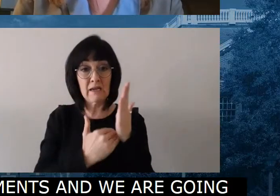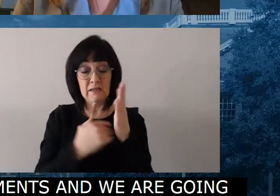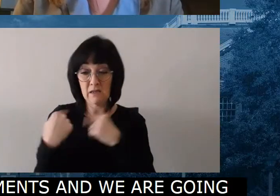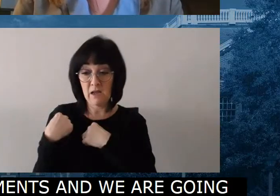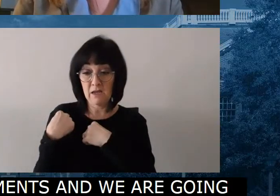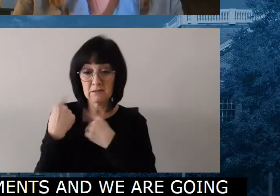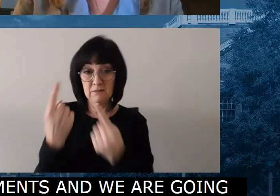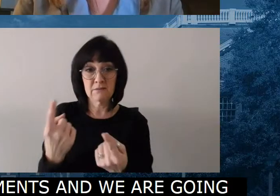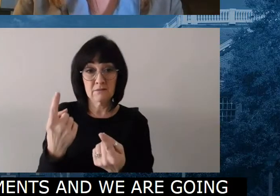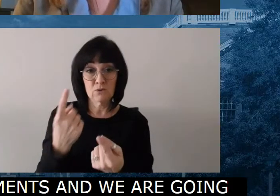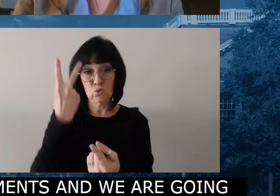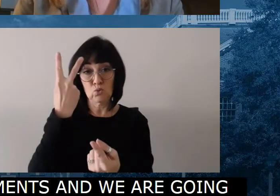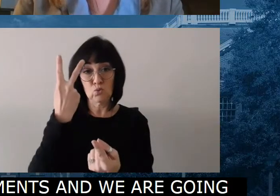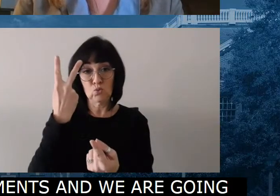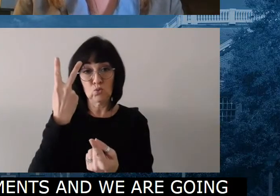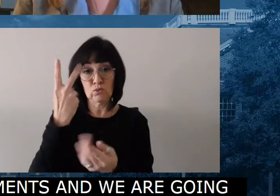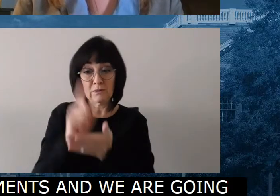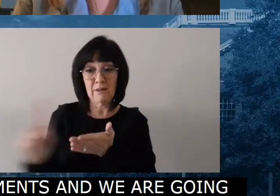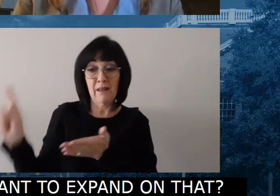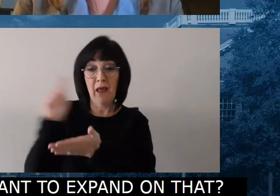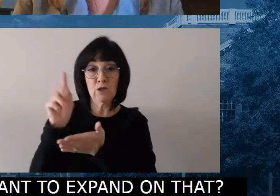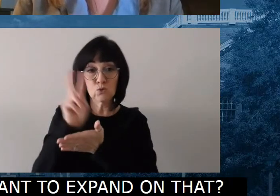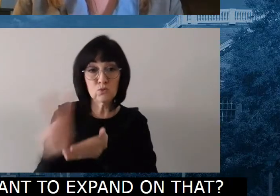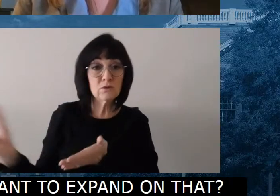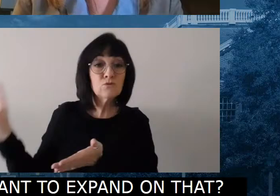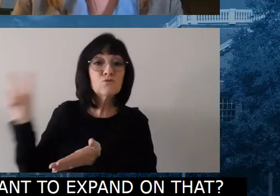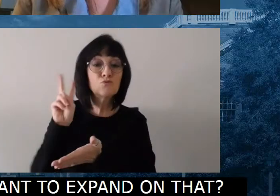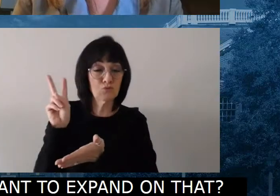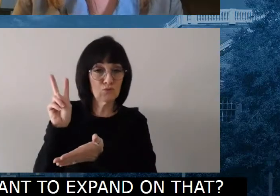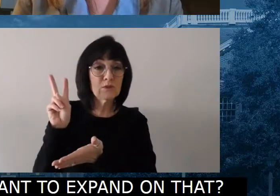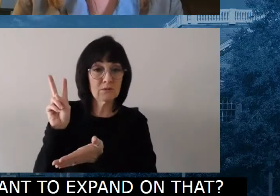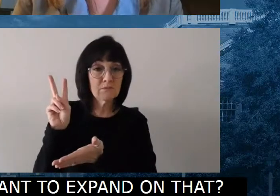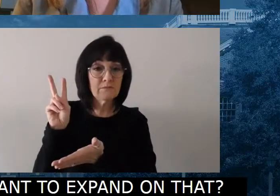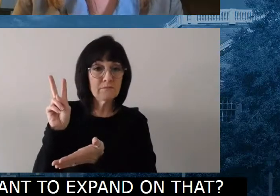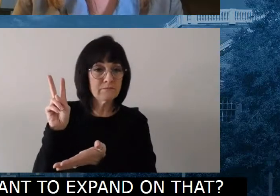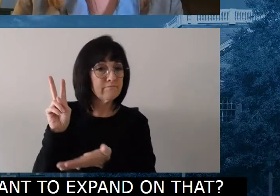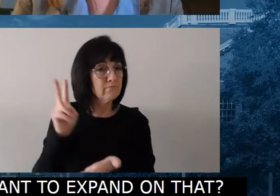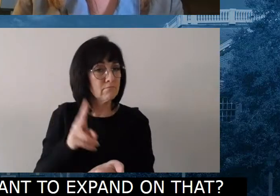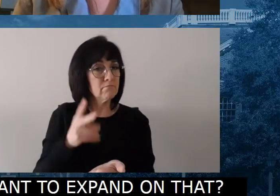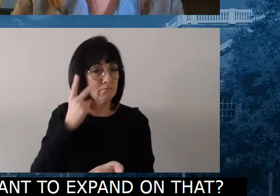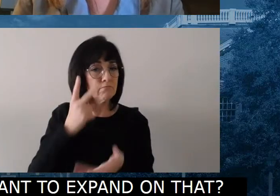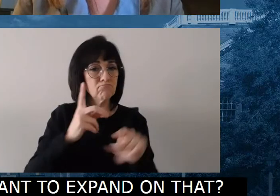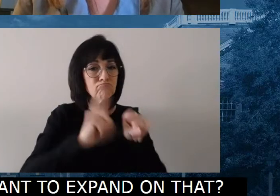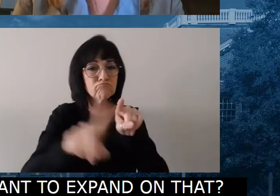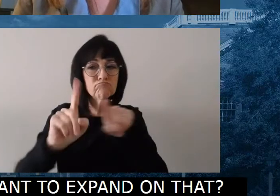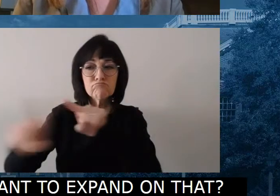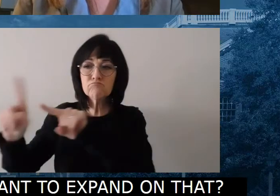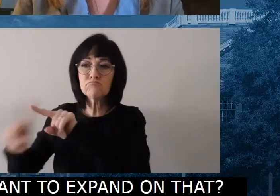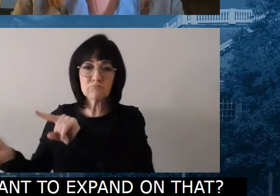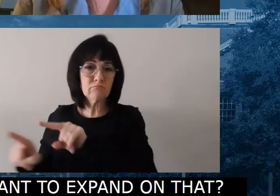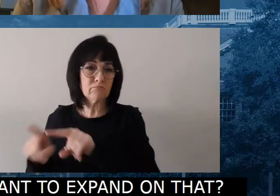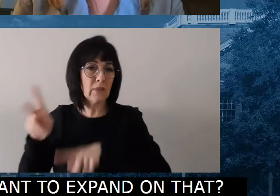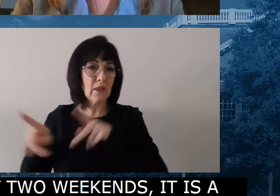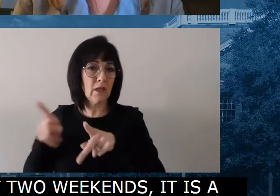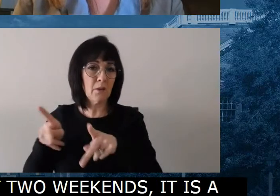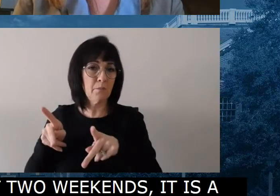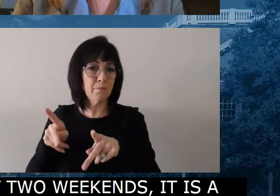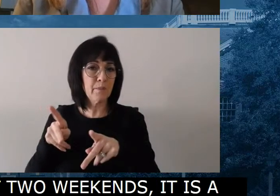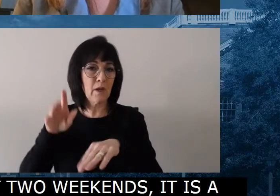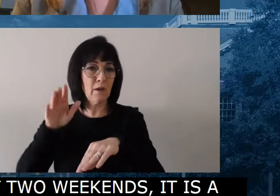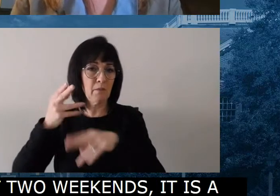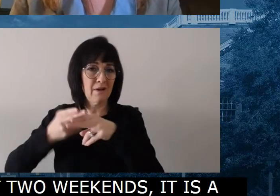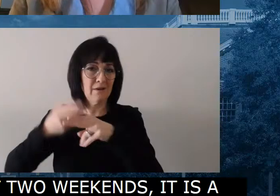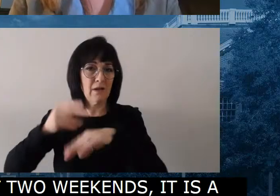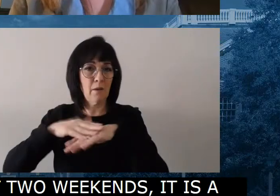big number representing a very strong cross-section of those essential businesses. Yeah, so we had